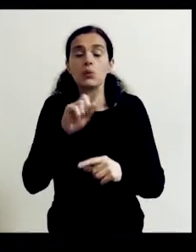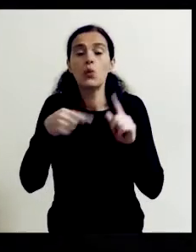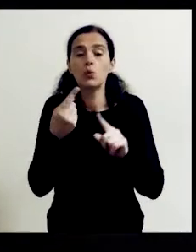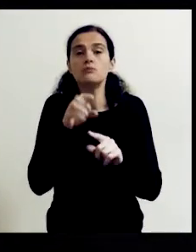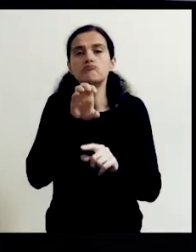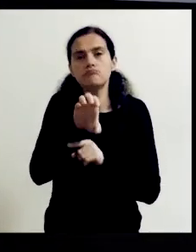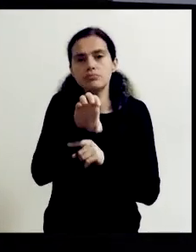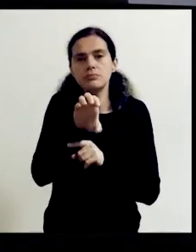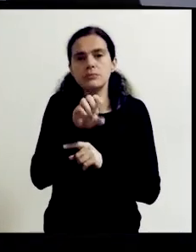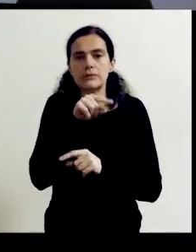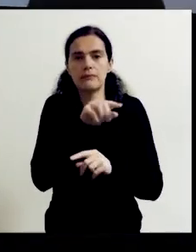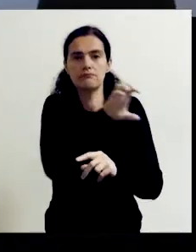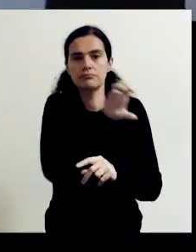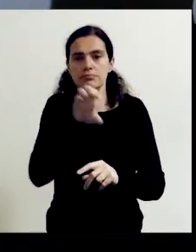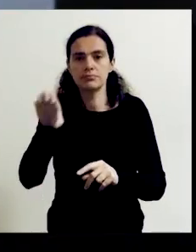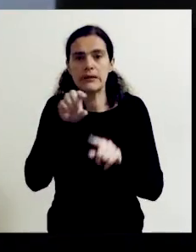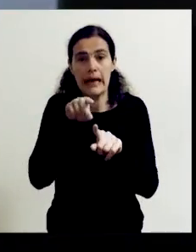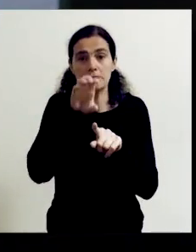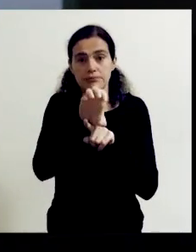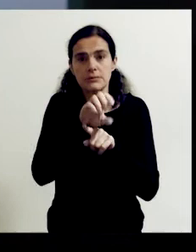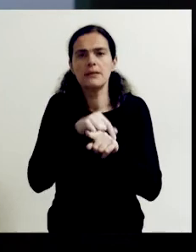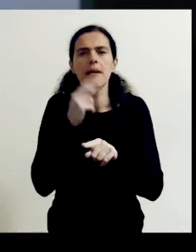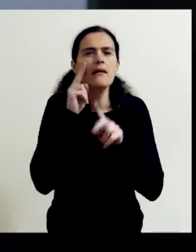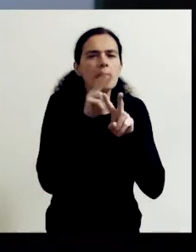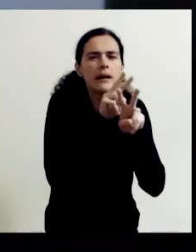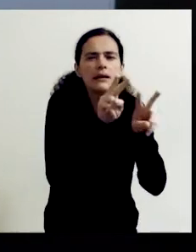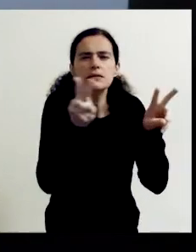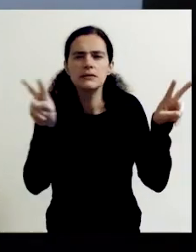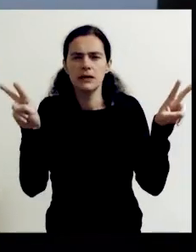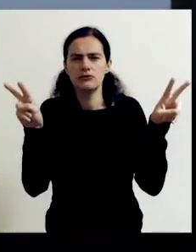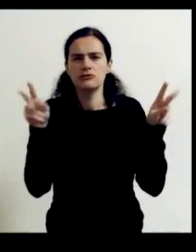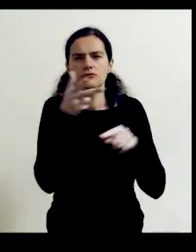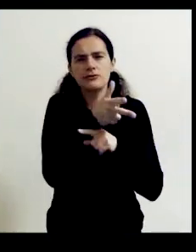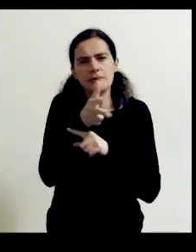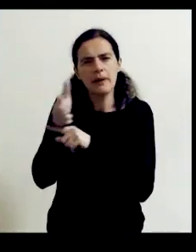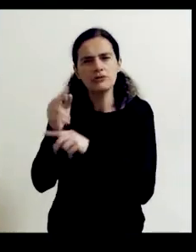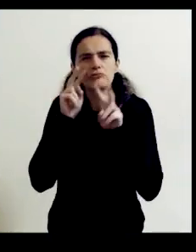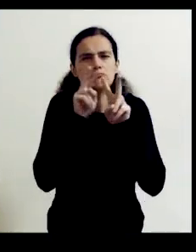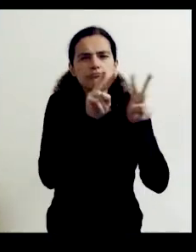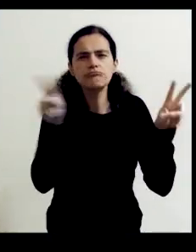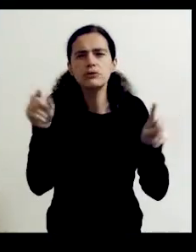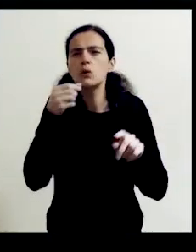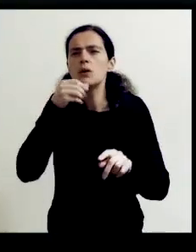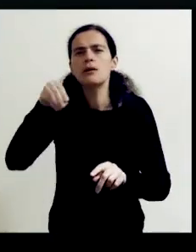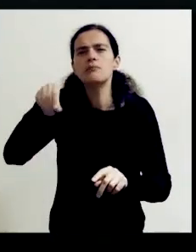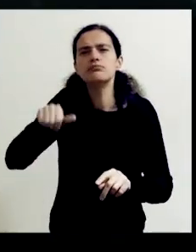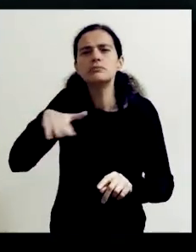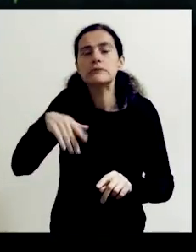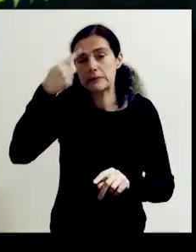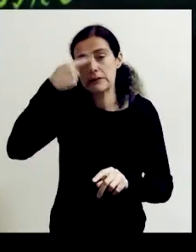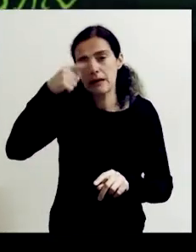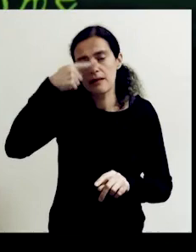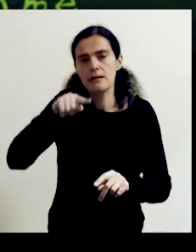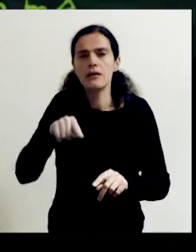another screen of the triptych, landscapes, footage from landscape in